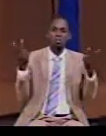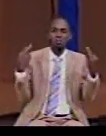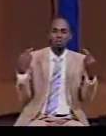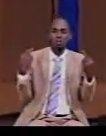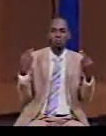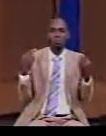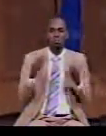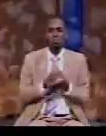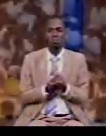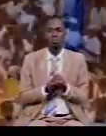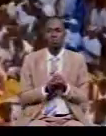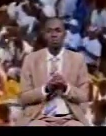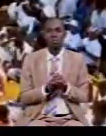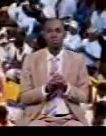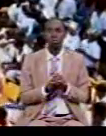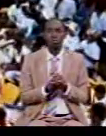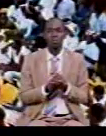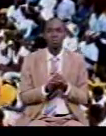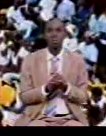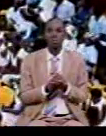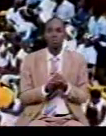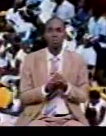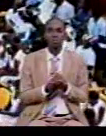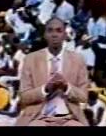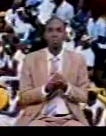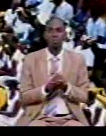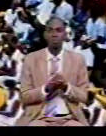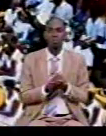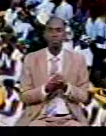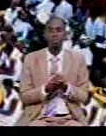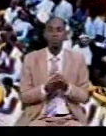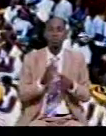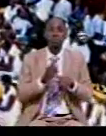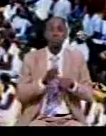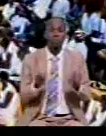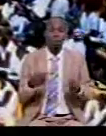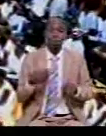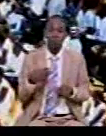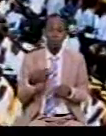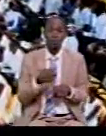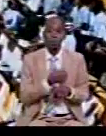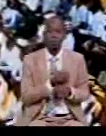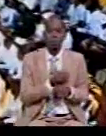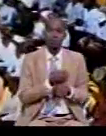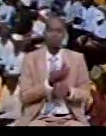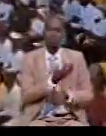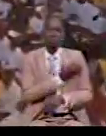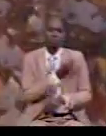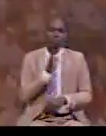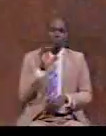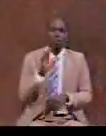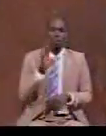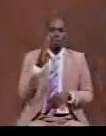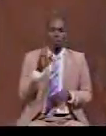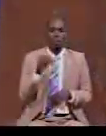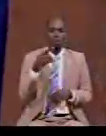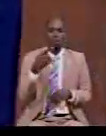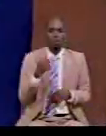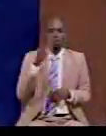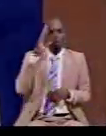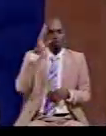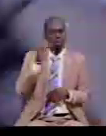But we, empowered by Emmanuel, run the race set before us in eternity, made for the